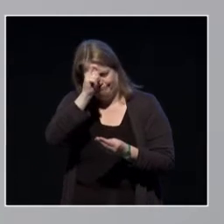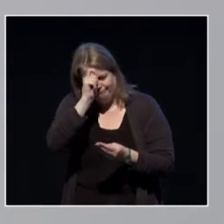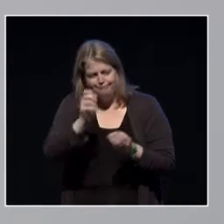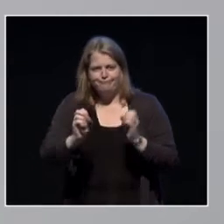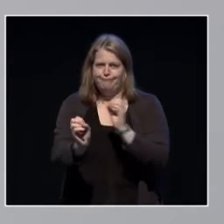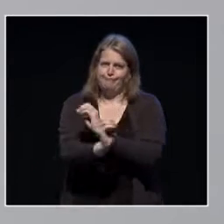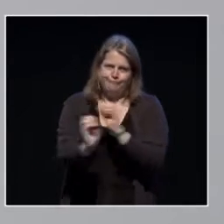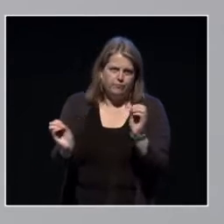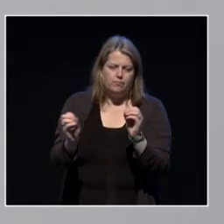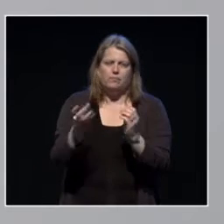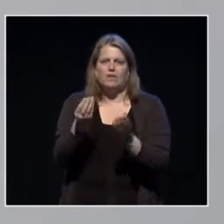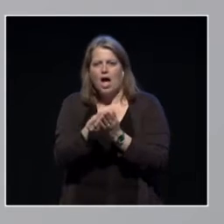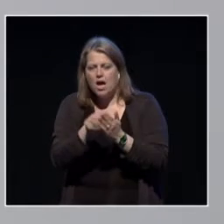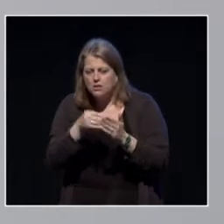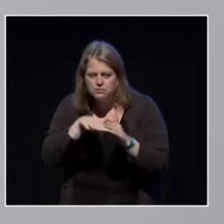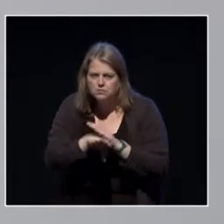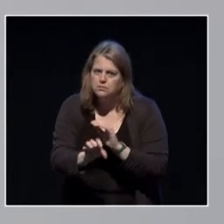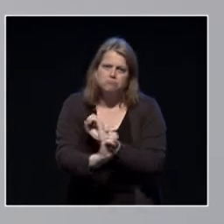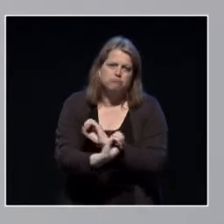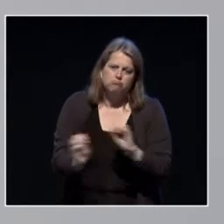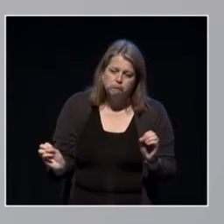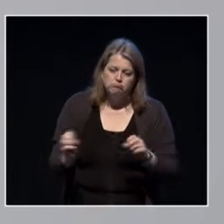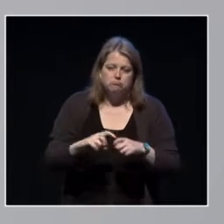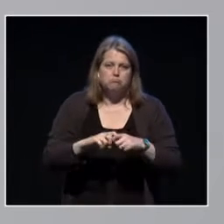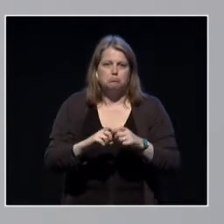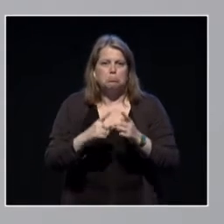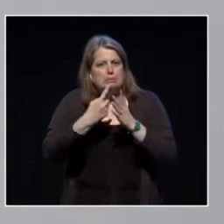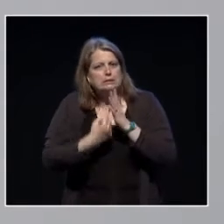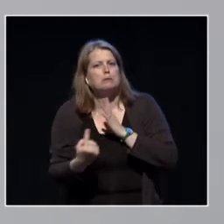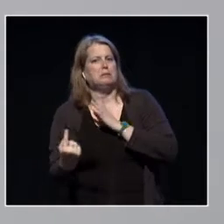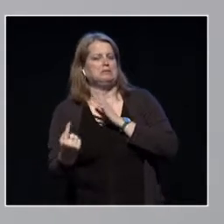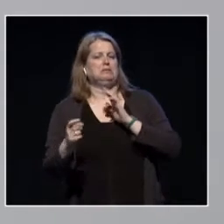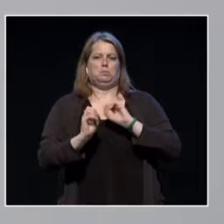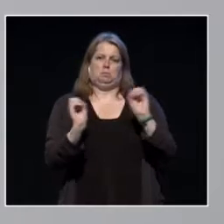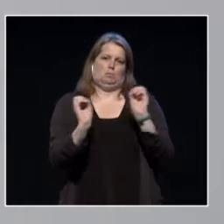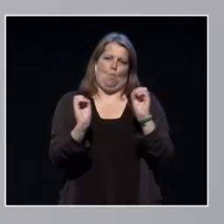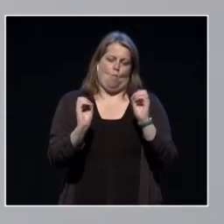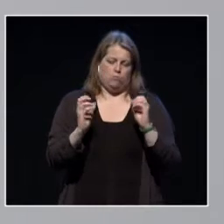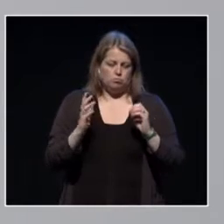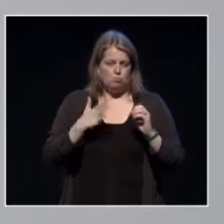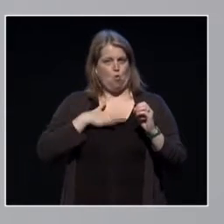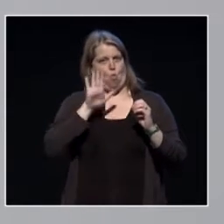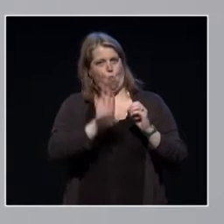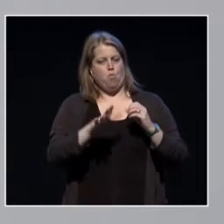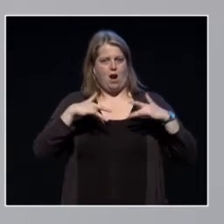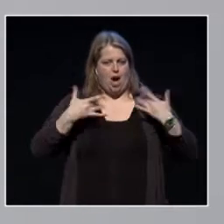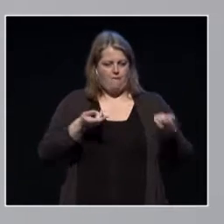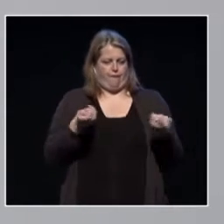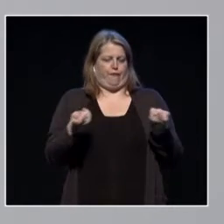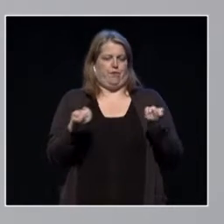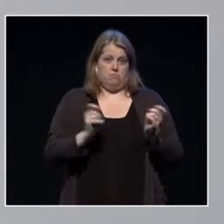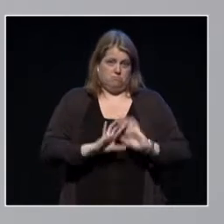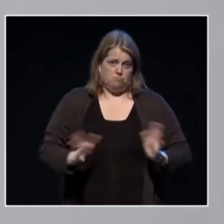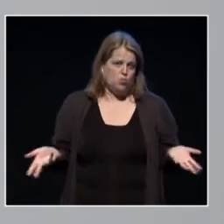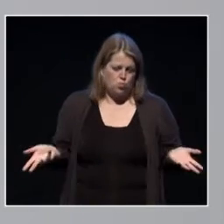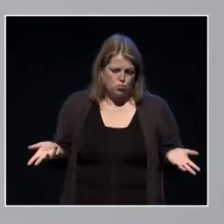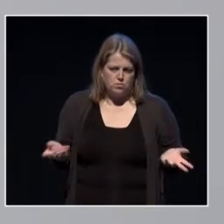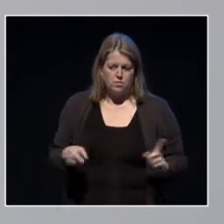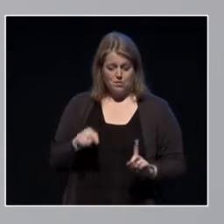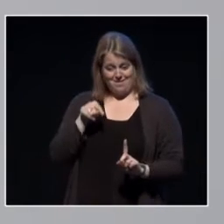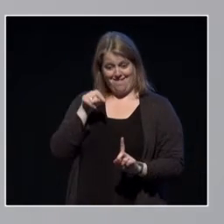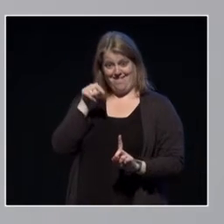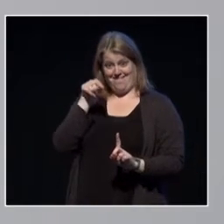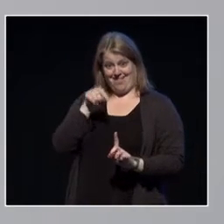to finance, any independence of choices. So that incident actually moved me to think that,